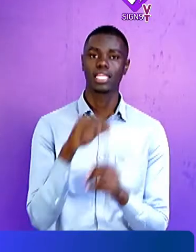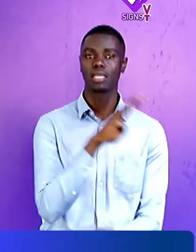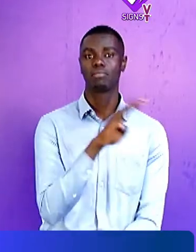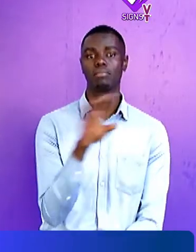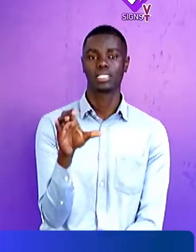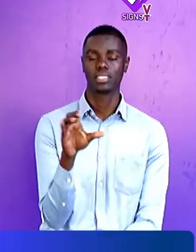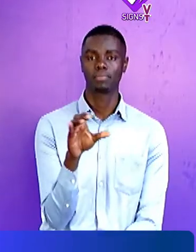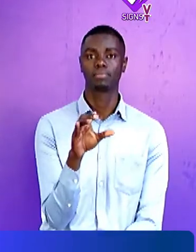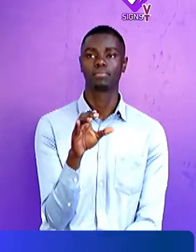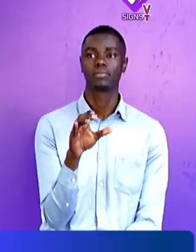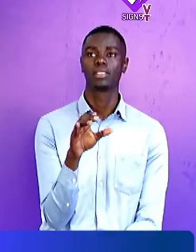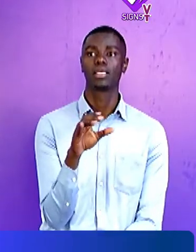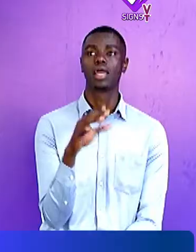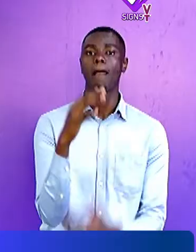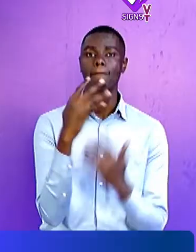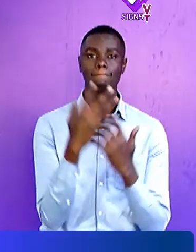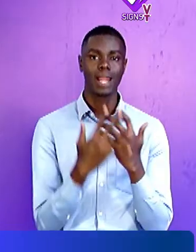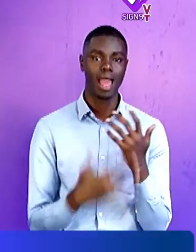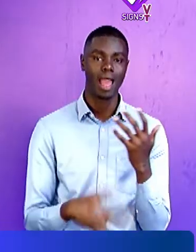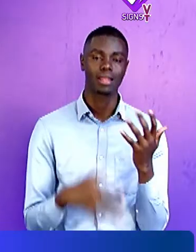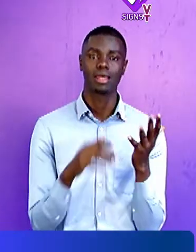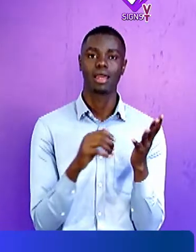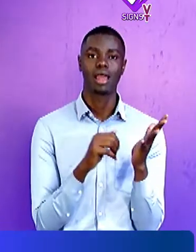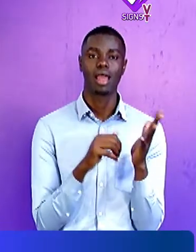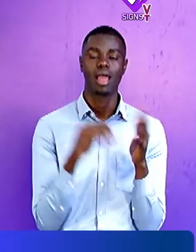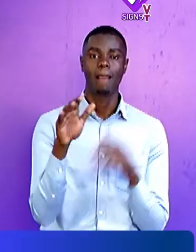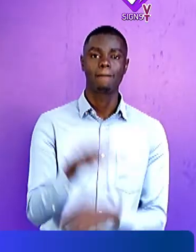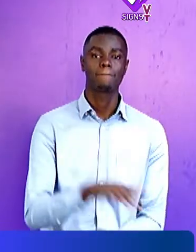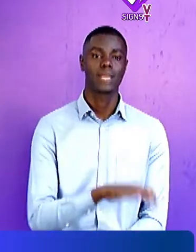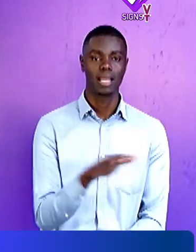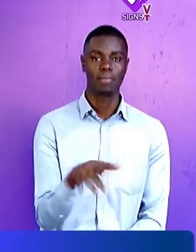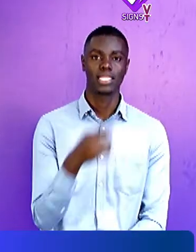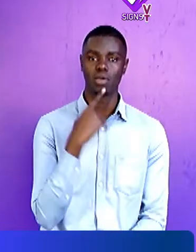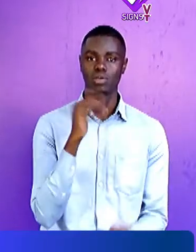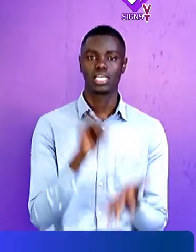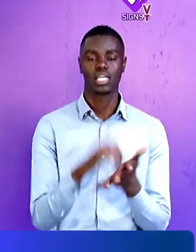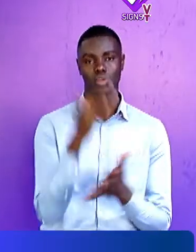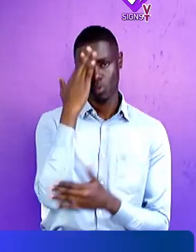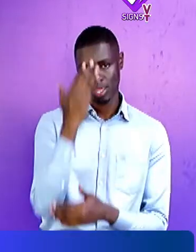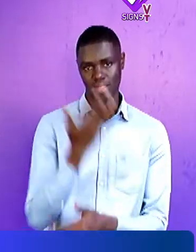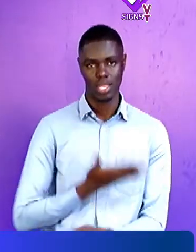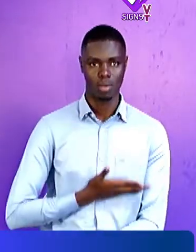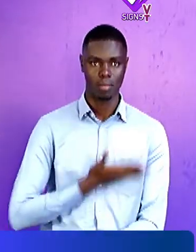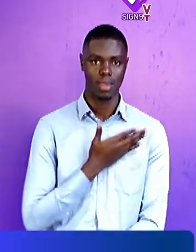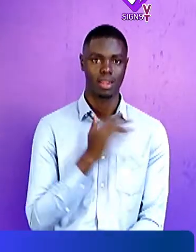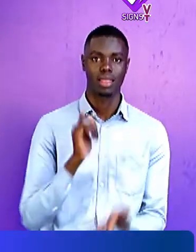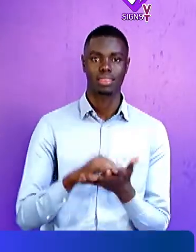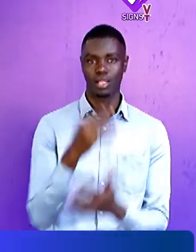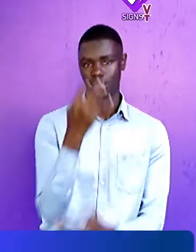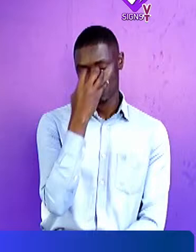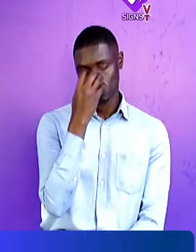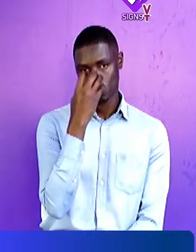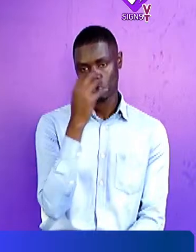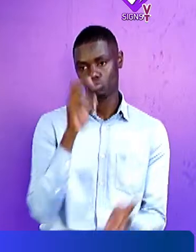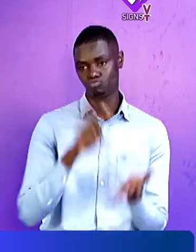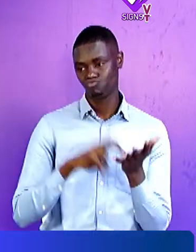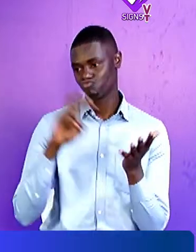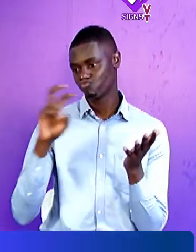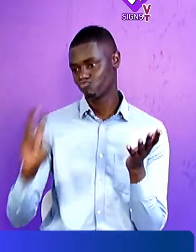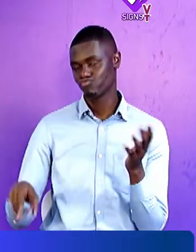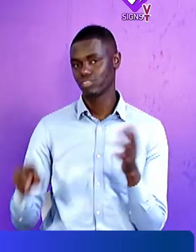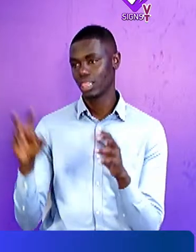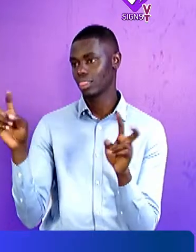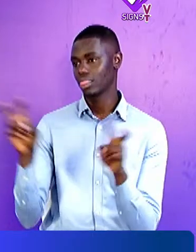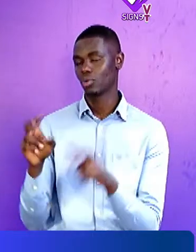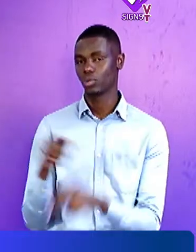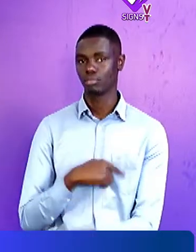BBC, Blood Parliament. They were saying that because they were mad that Ruto was looking east. You understand? So